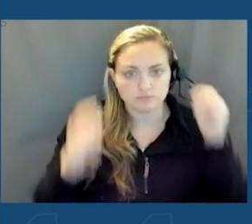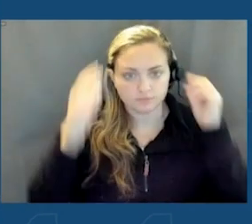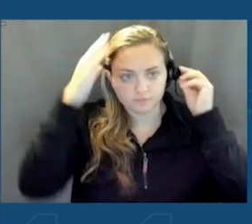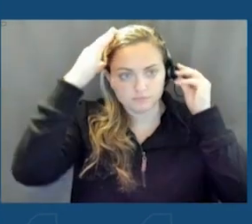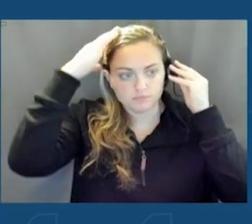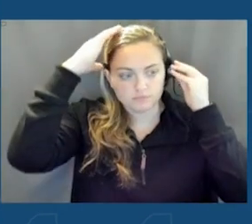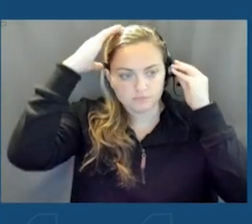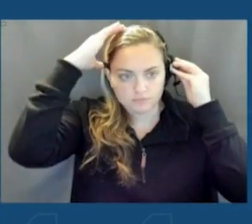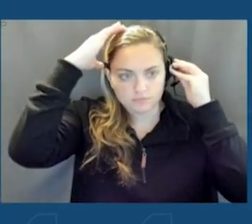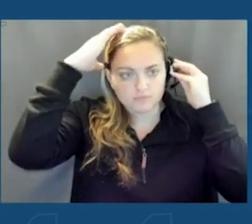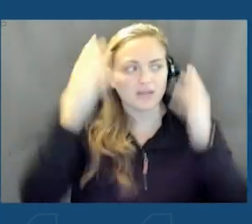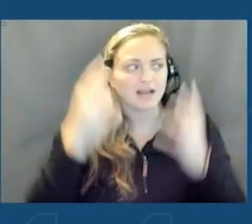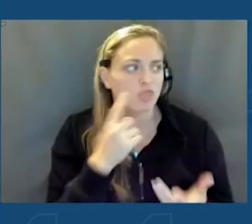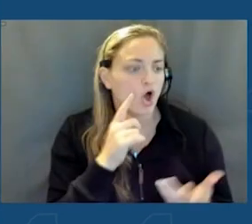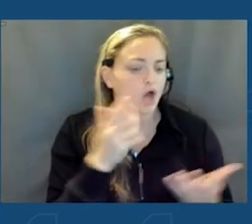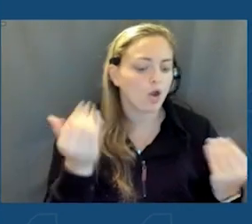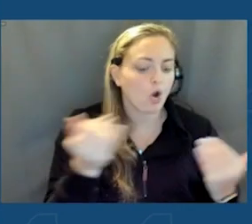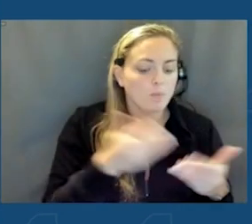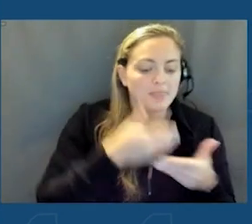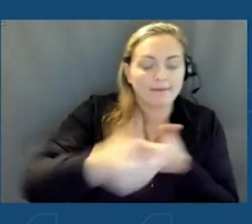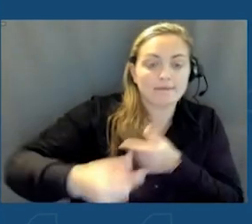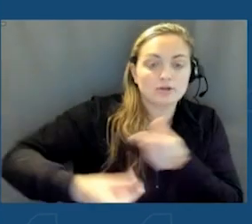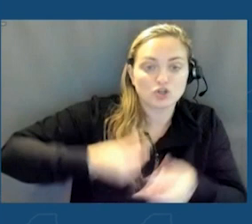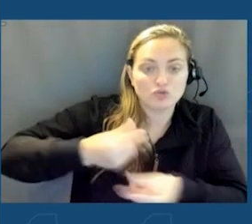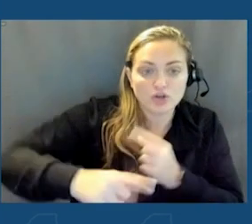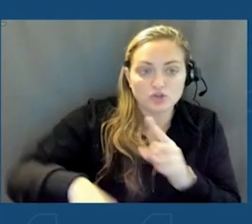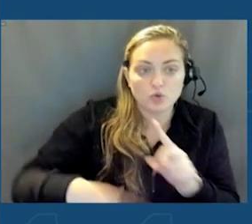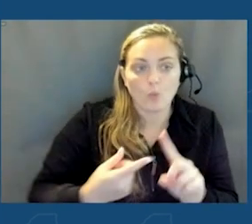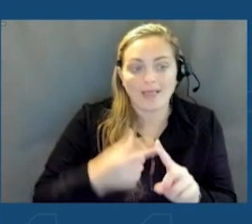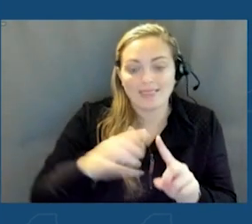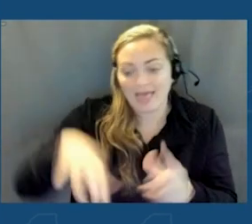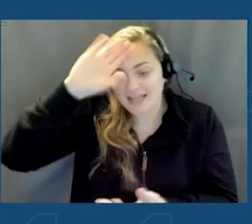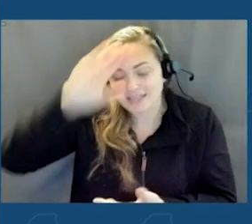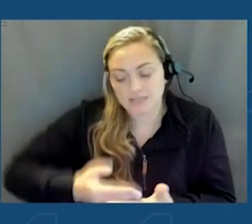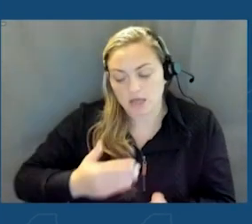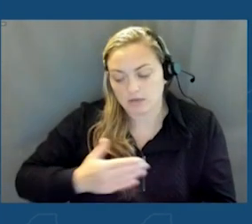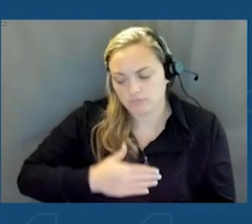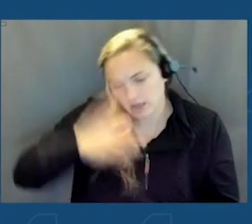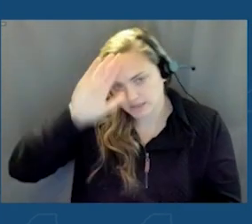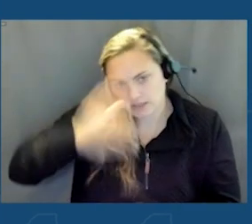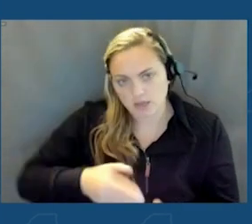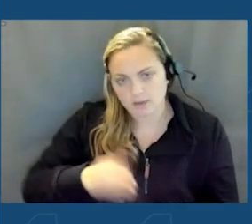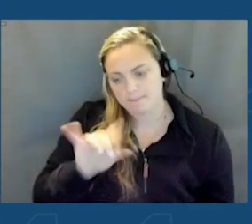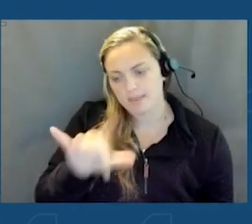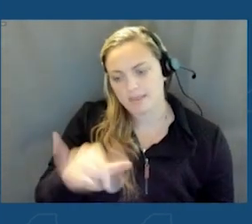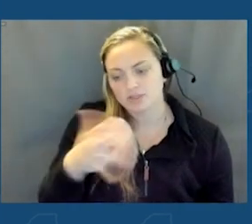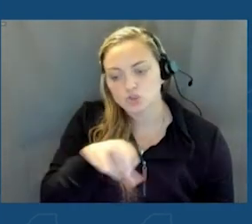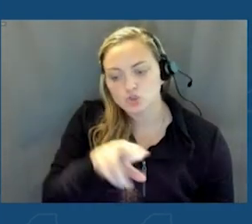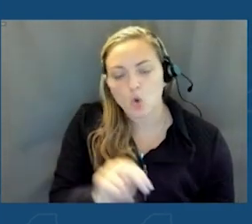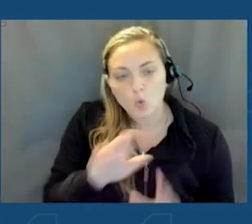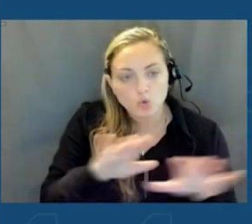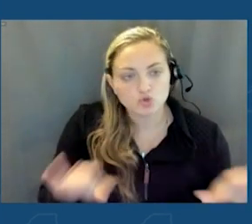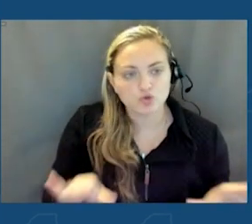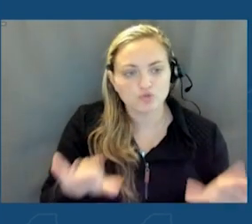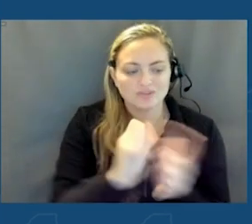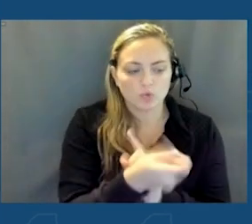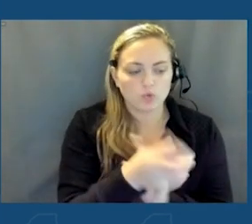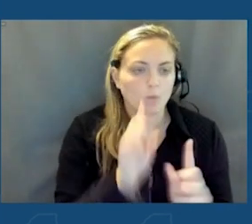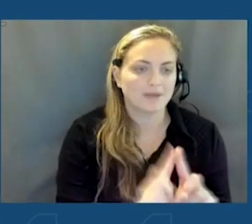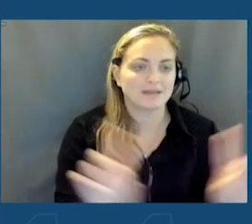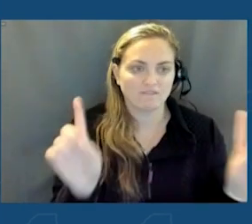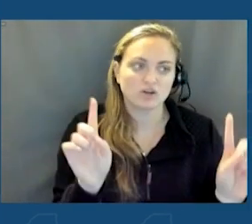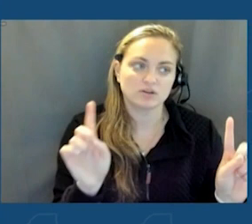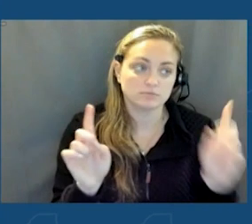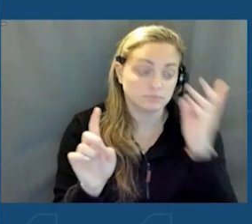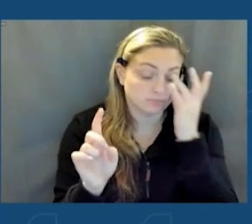thought that I hope that the next generation, when that son, Billy, has his own children, that circumstances will be different. And he